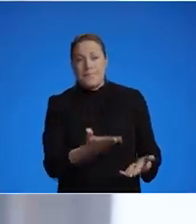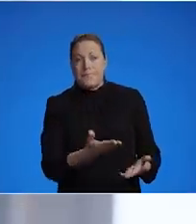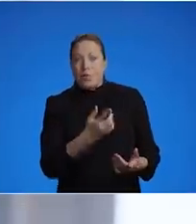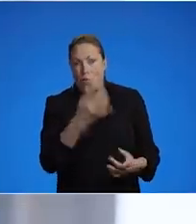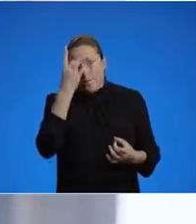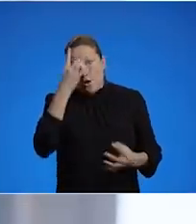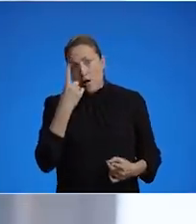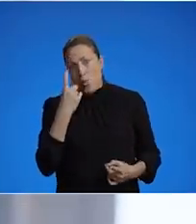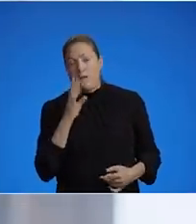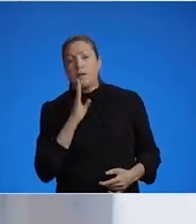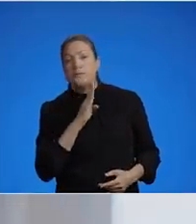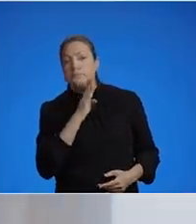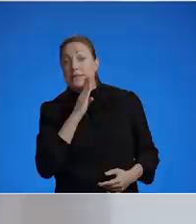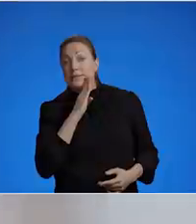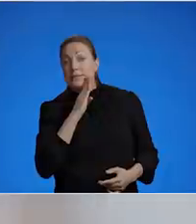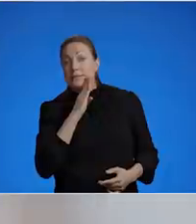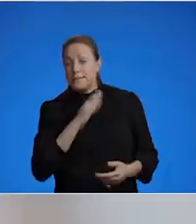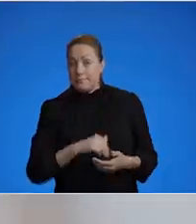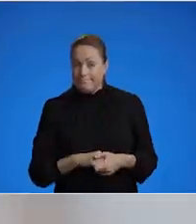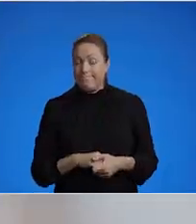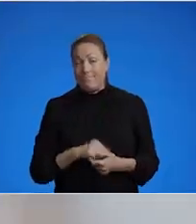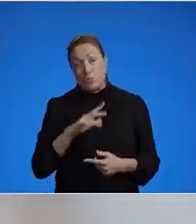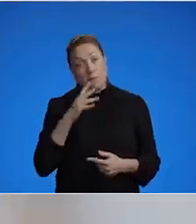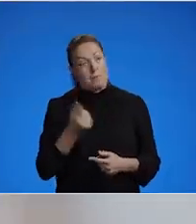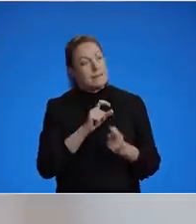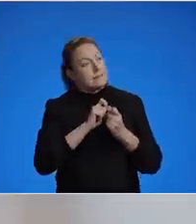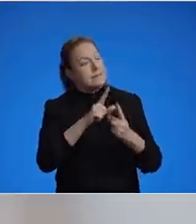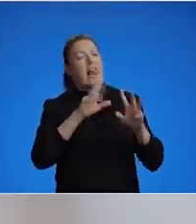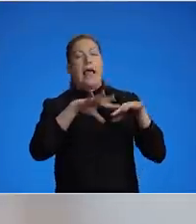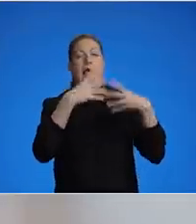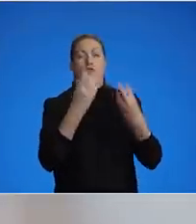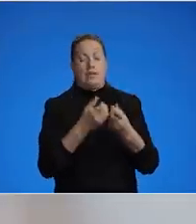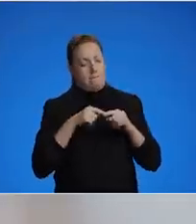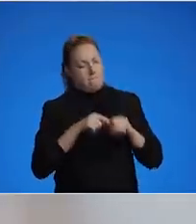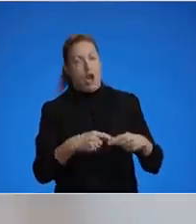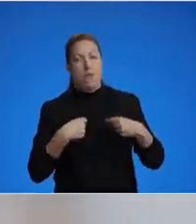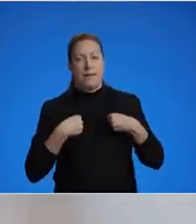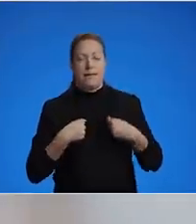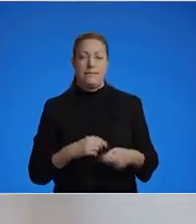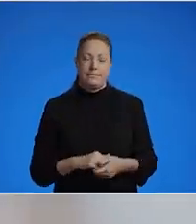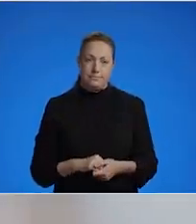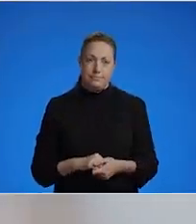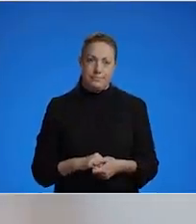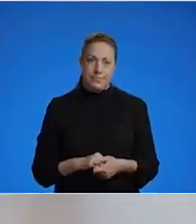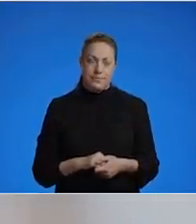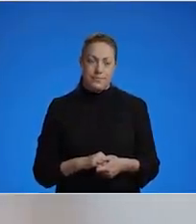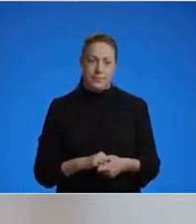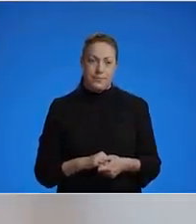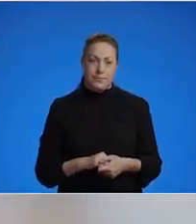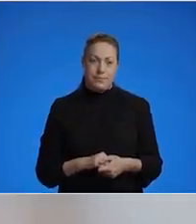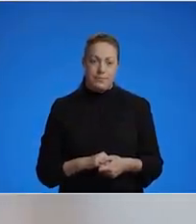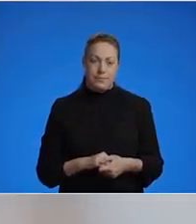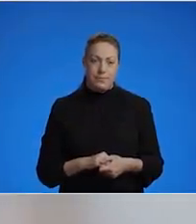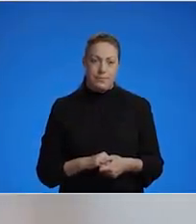then drops the clangor. There is one thing you lack. Go and sell everything And come